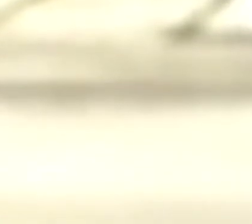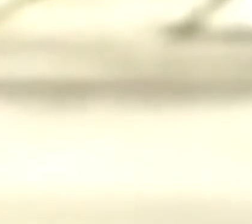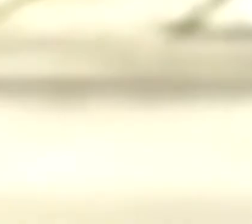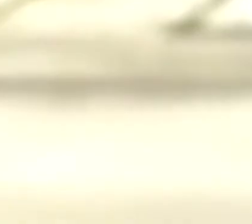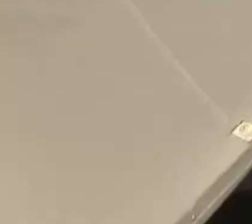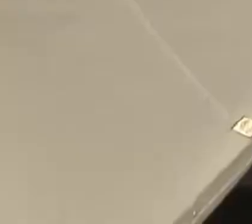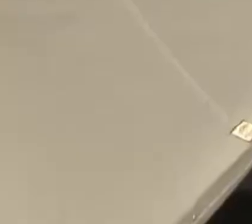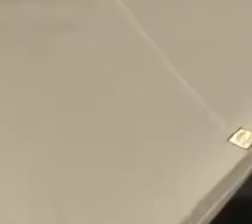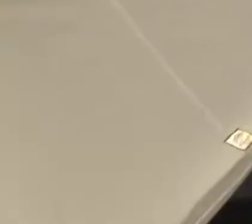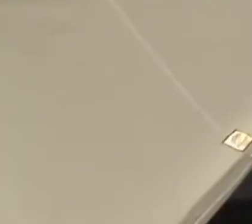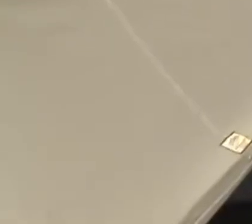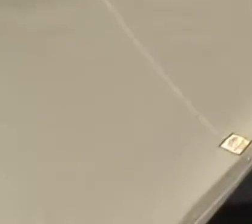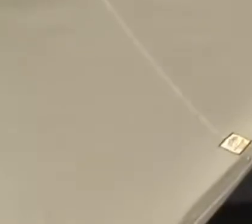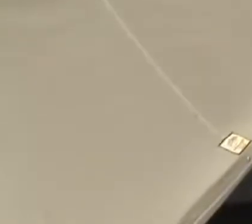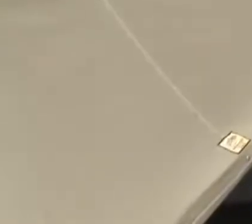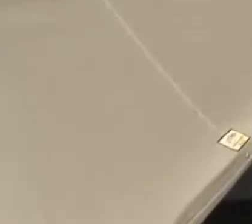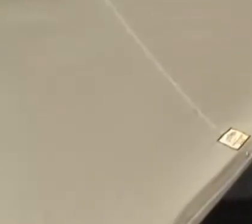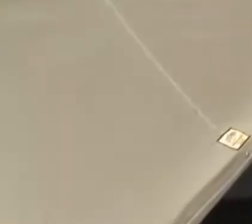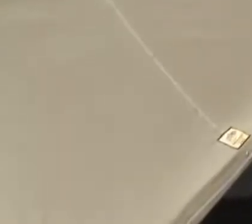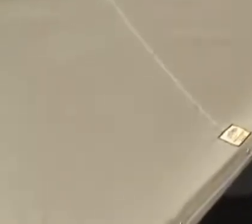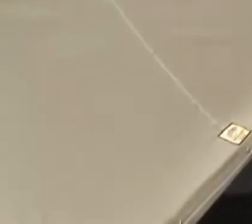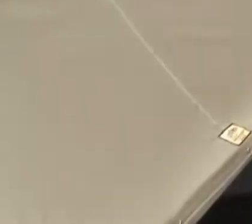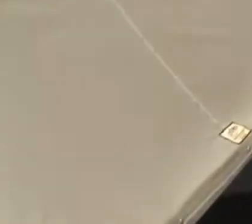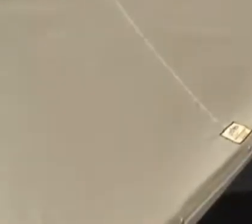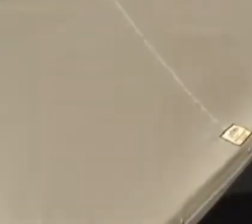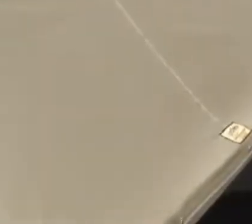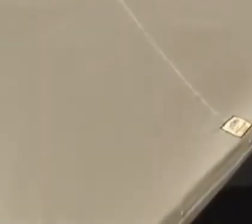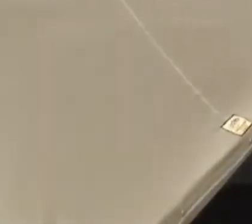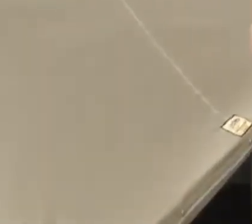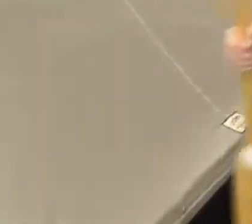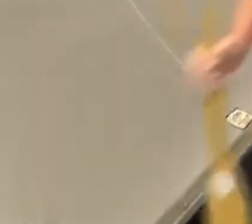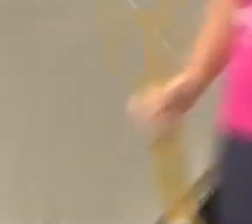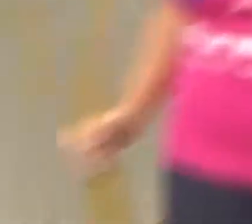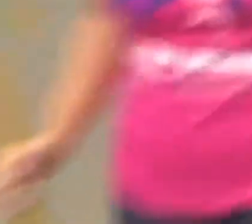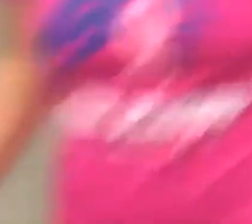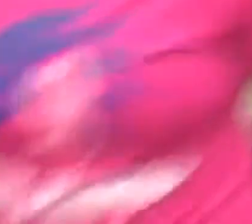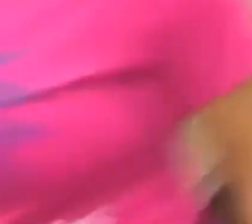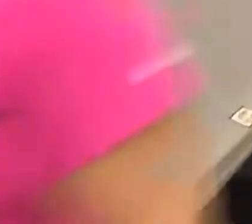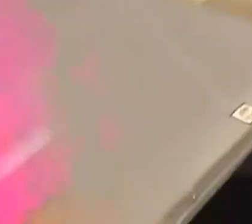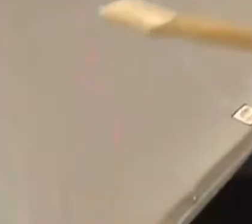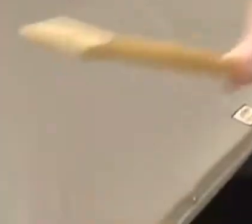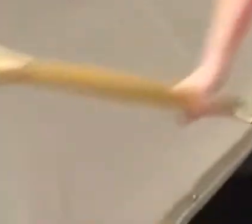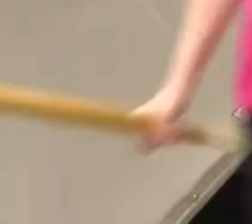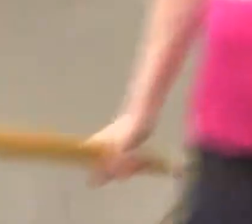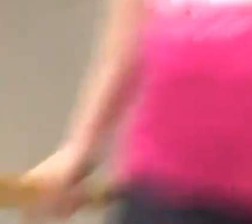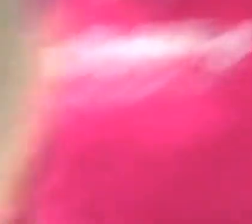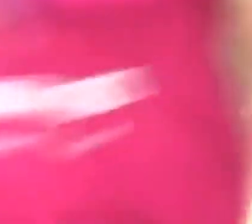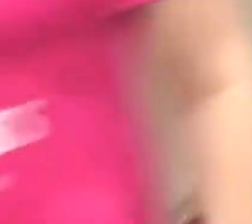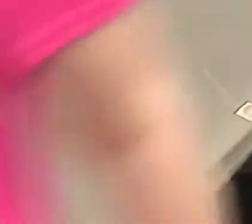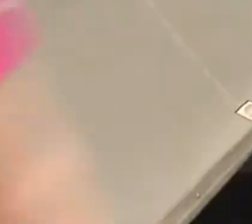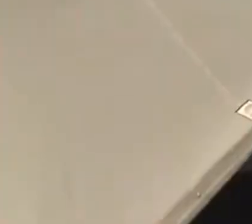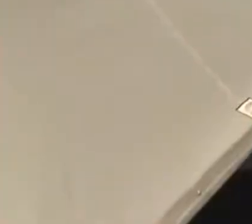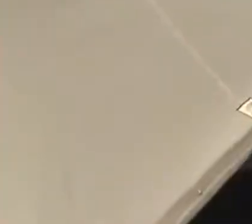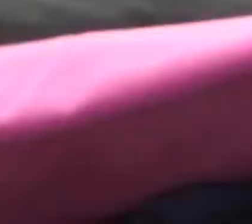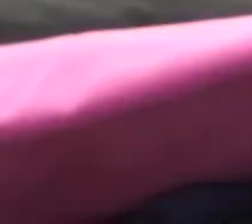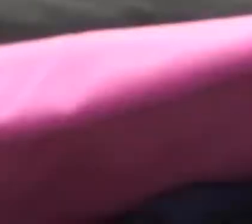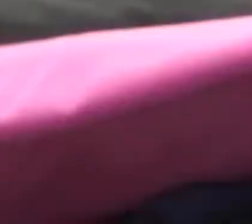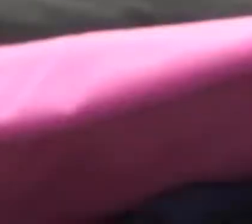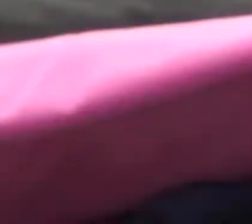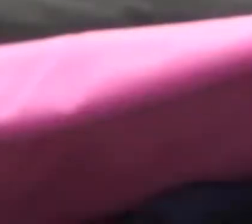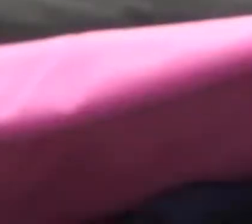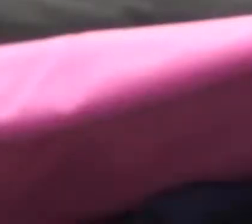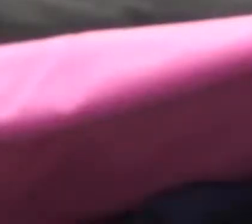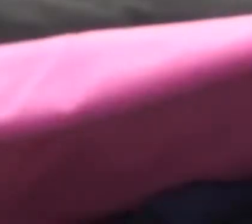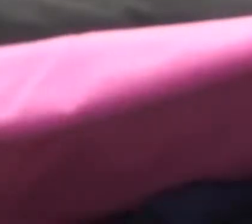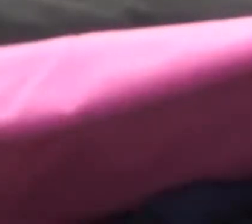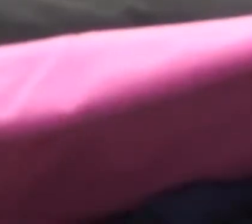back on the water, no longer landlocked during this pandemic. We're going to show you how this dynamic group of breast cancer survivors is